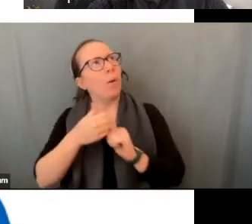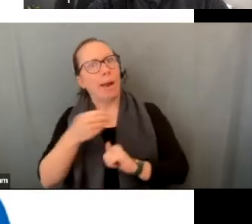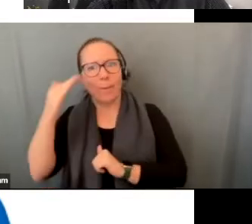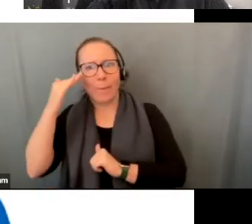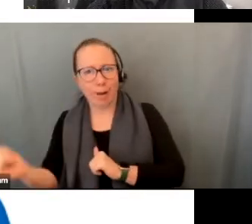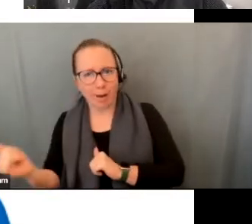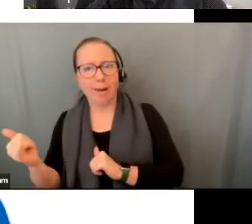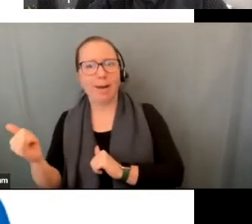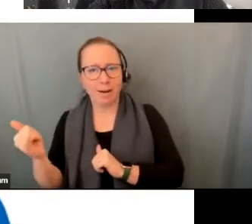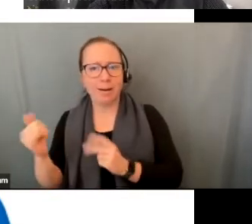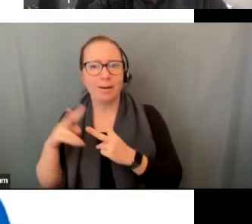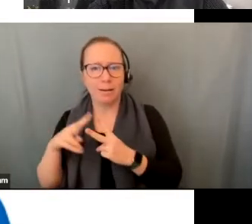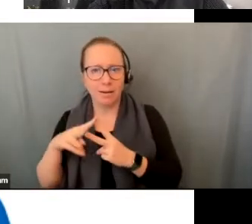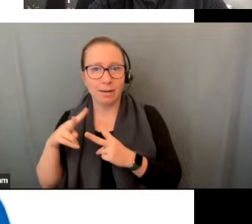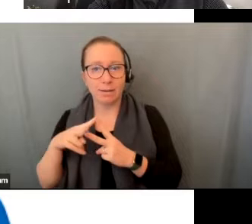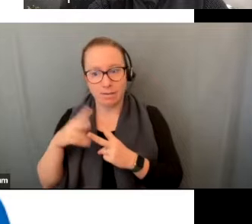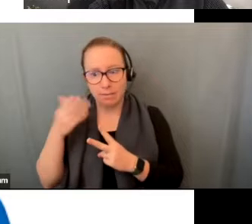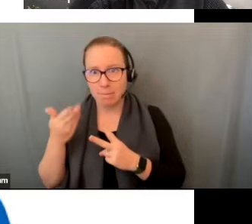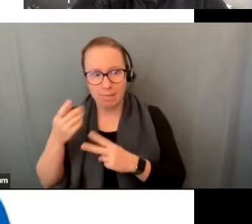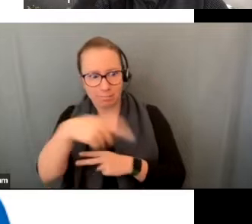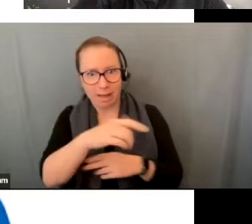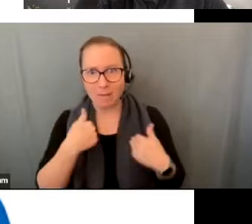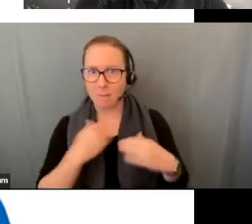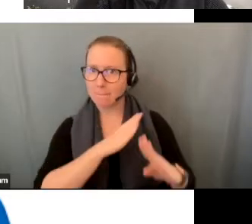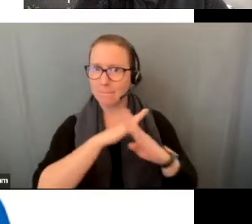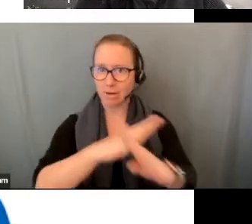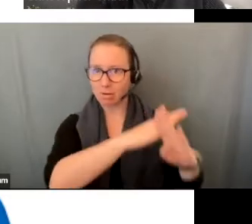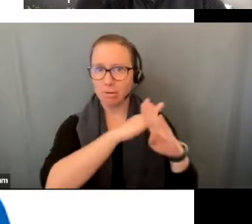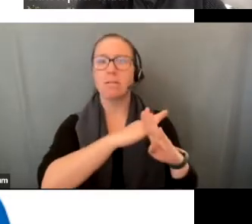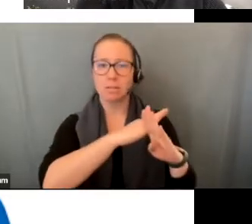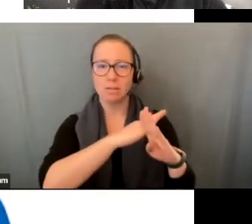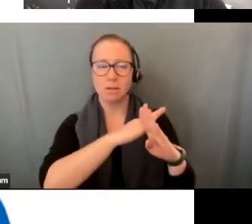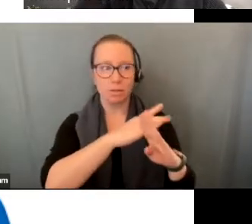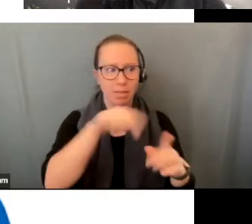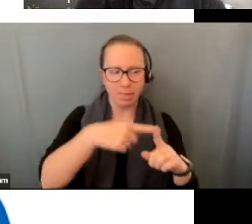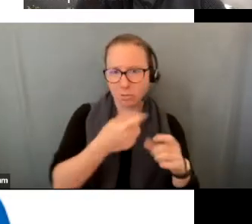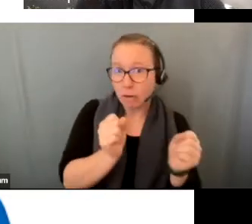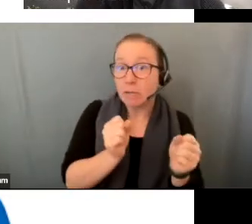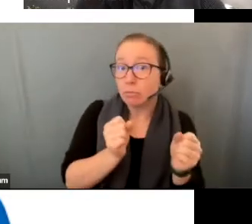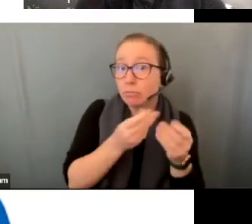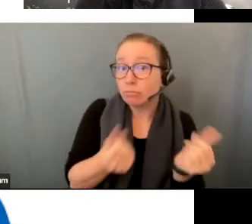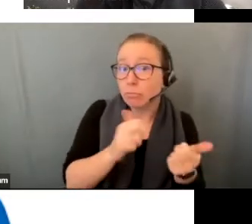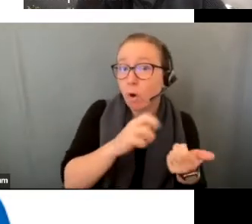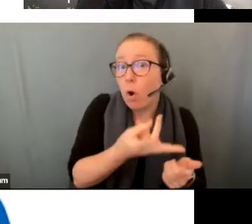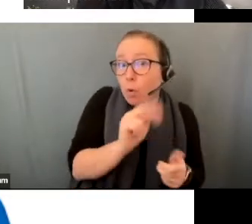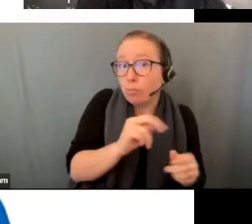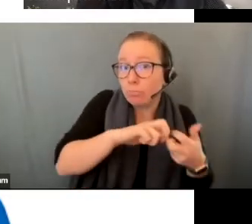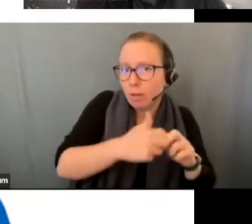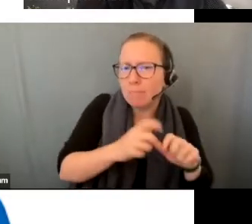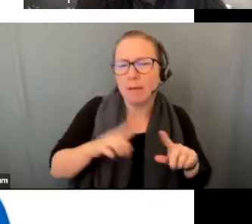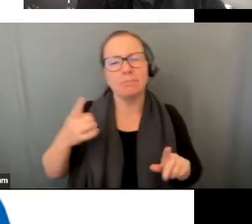individuals may have barriers to consider as they are trying to solve their own problems. A couple